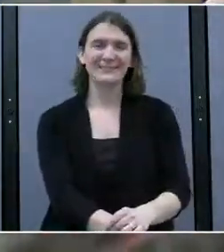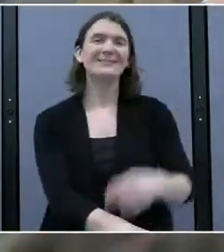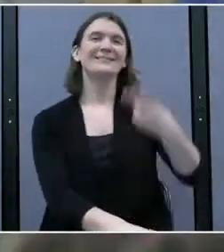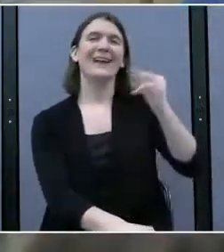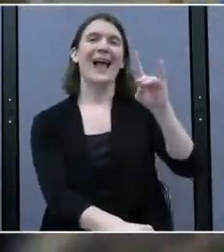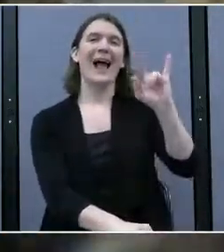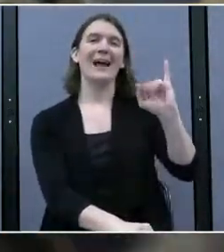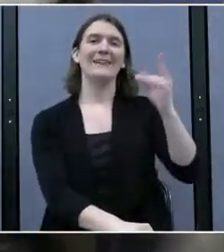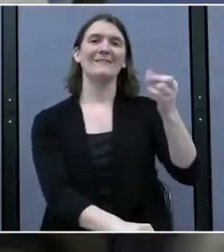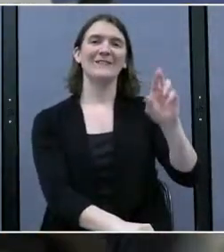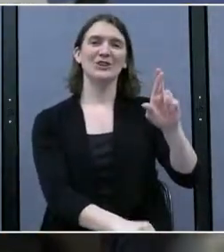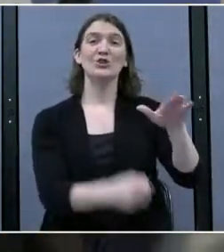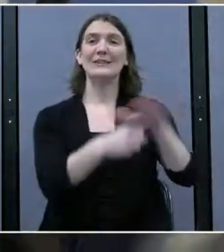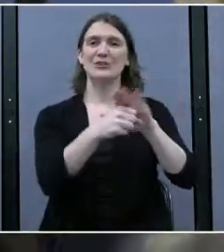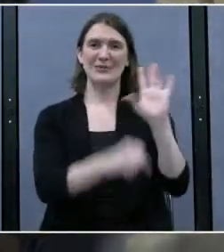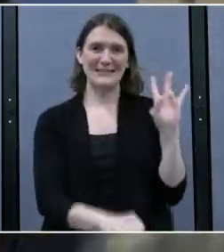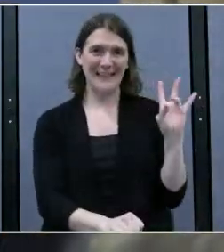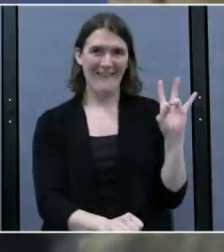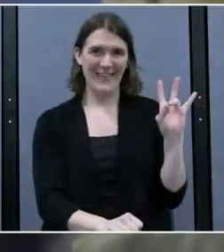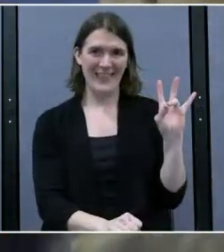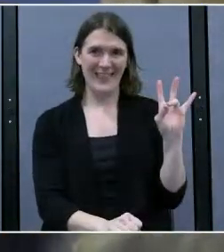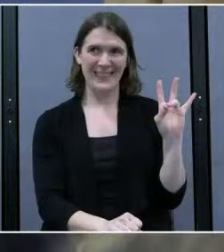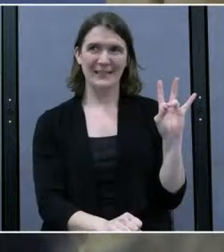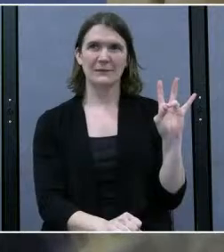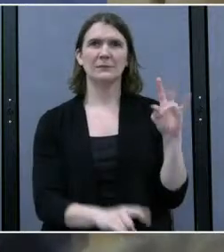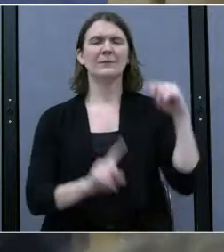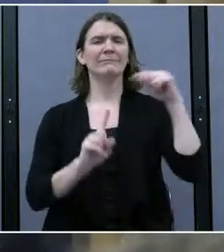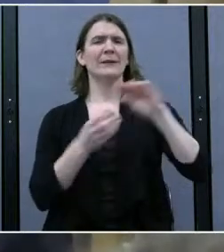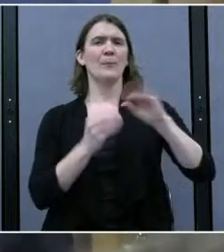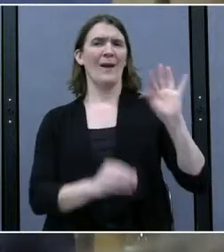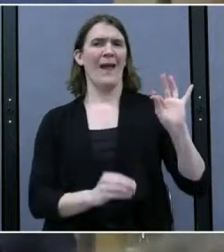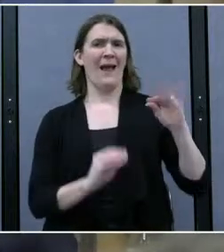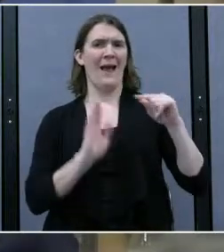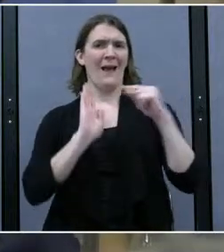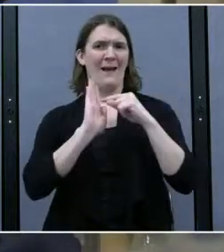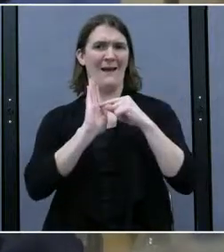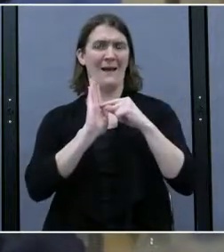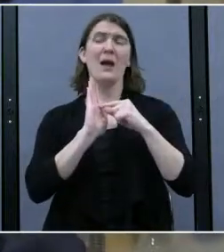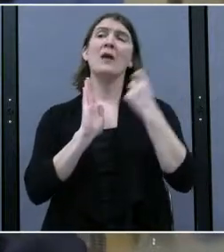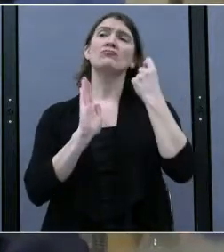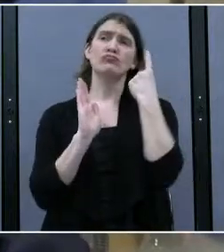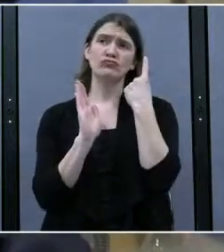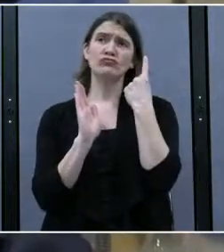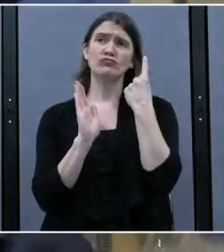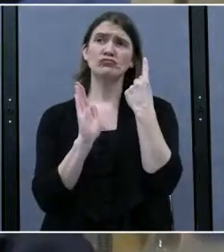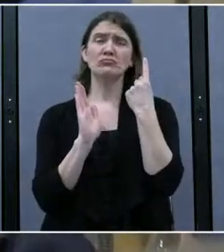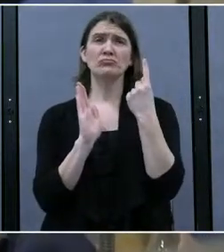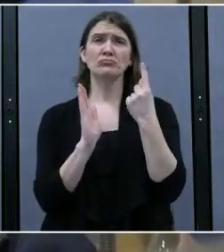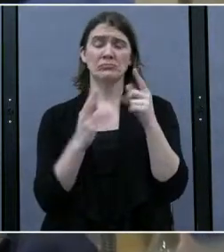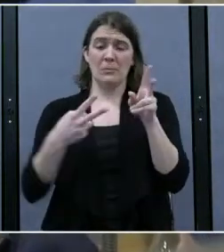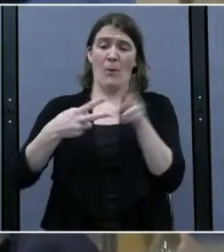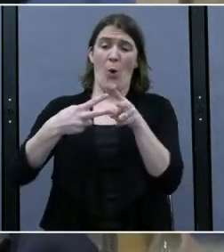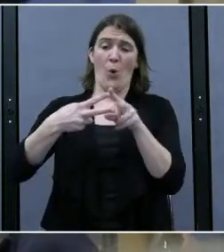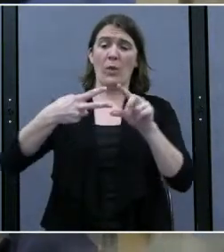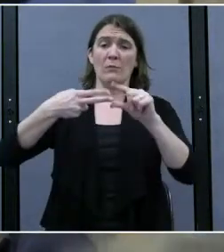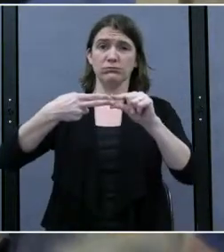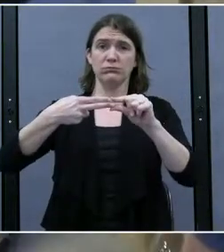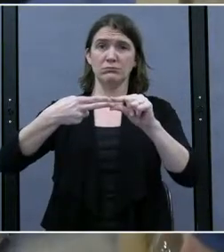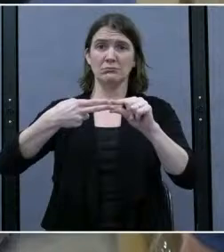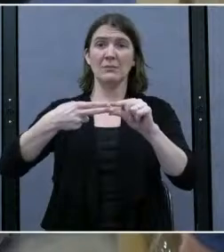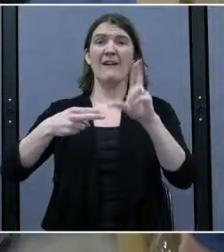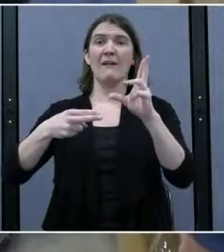Heidi Fisher, District 7. Heidi. This article, while I understand it's both of those amounts are coming